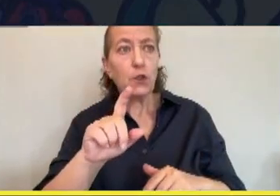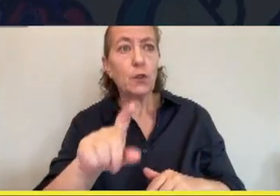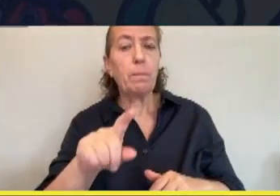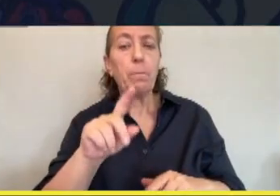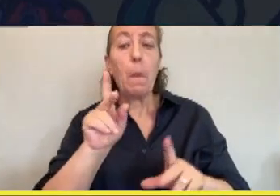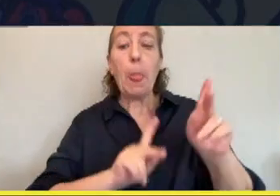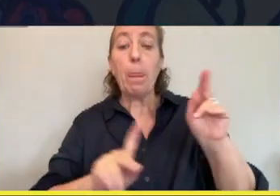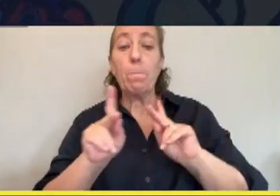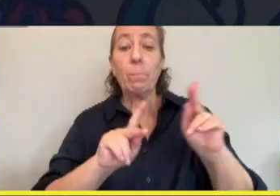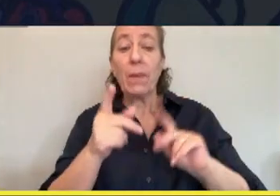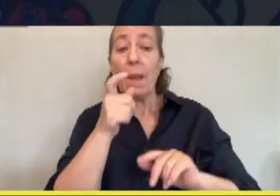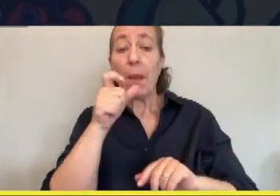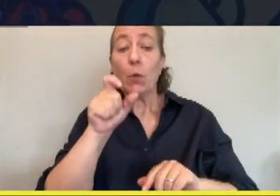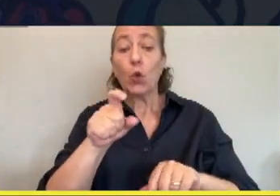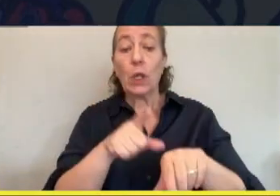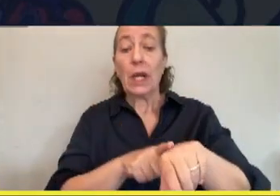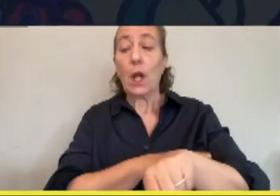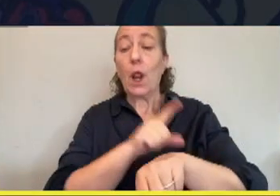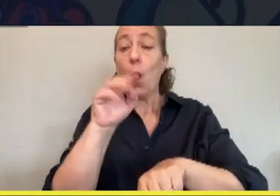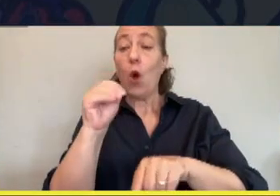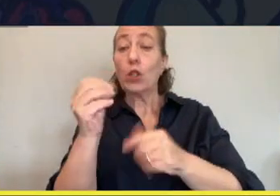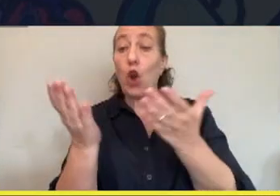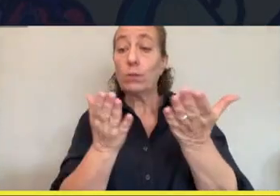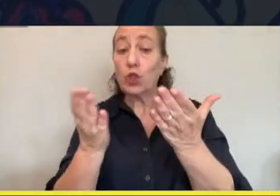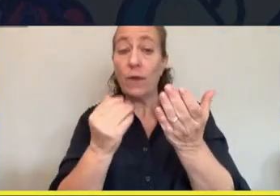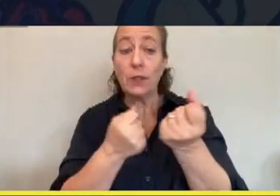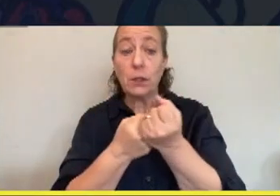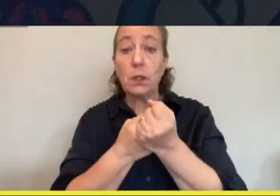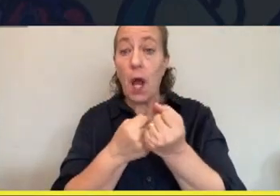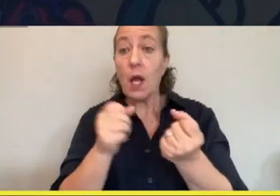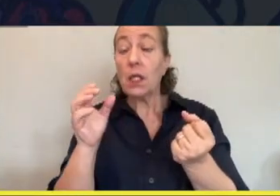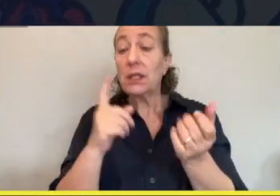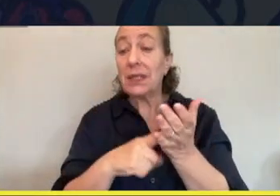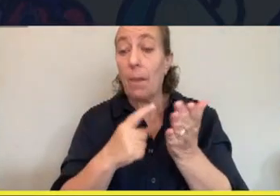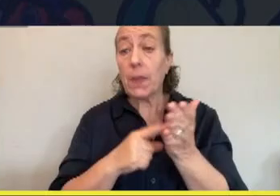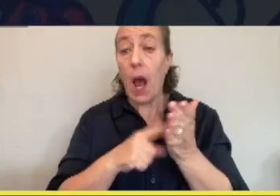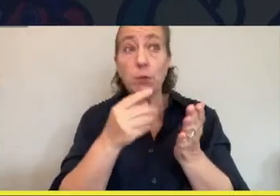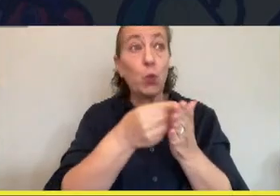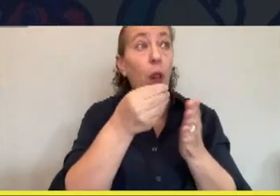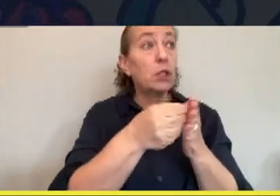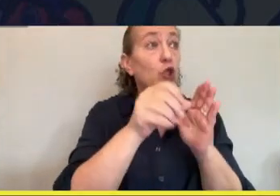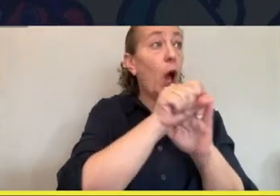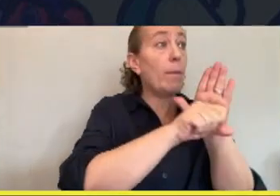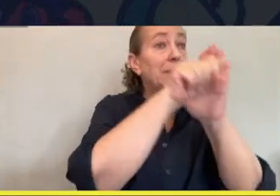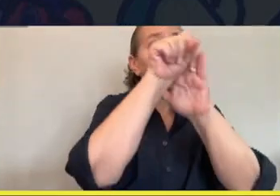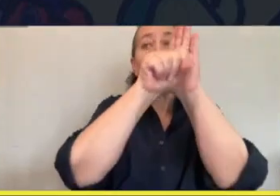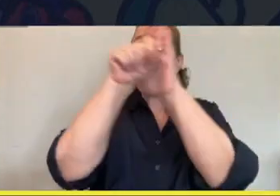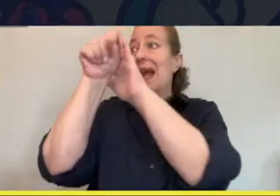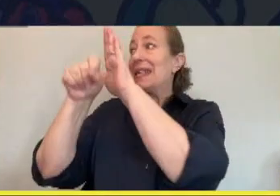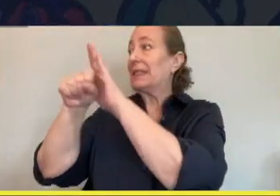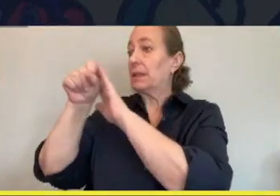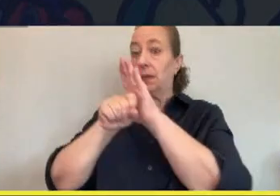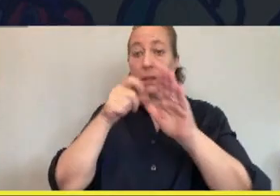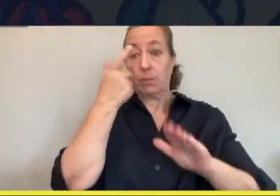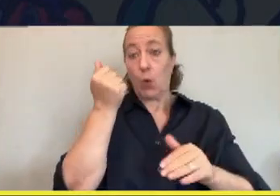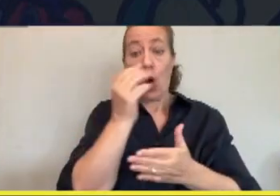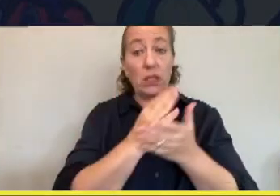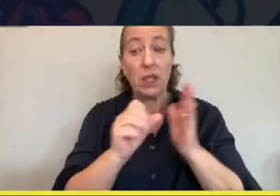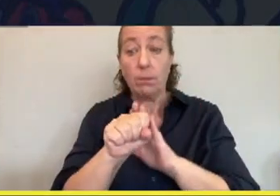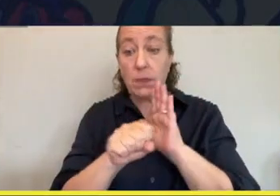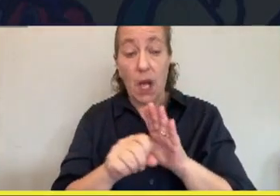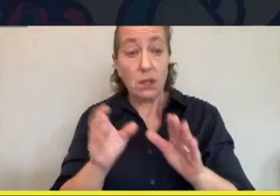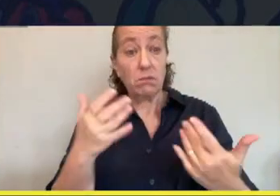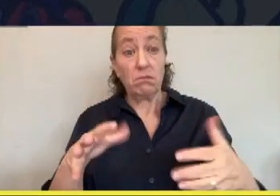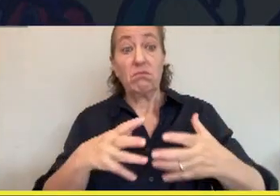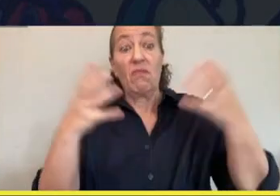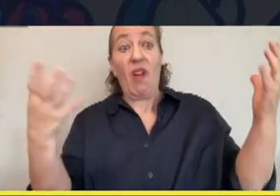long-term services and support sometimes shop the state because they realize that some states are better than others. Now,